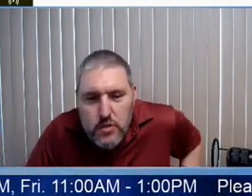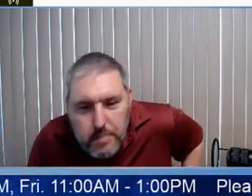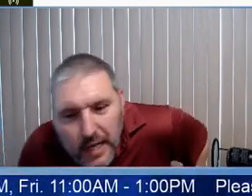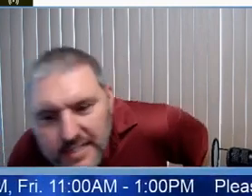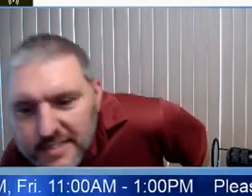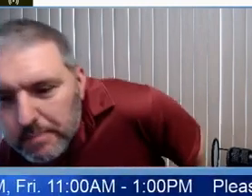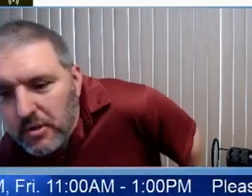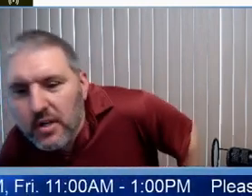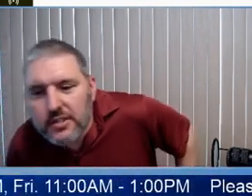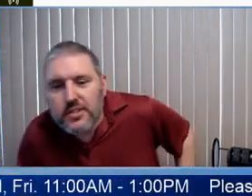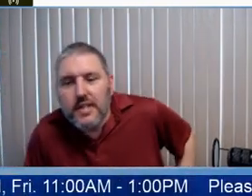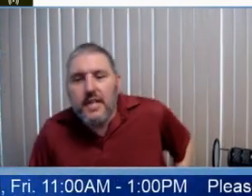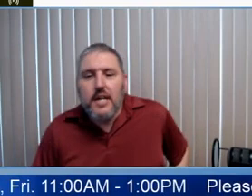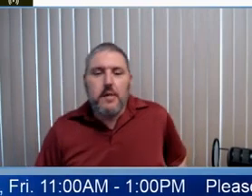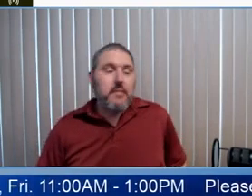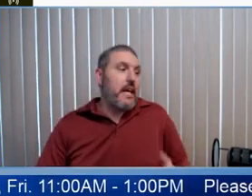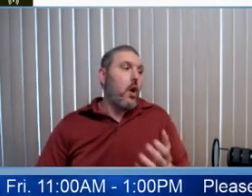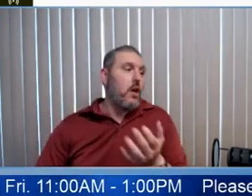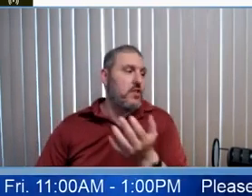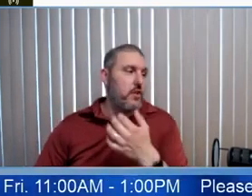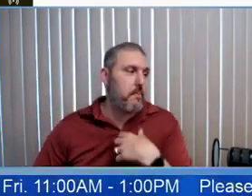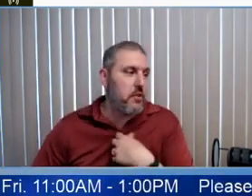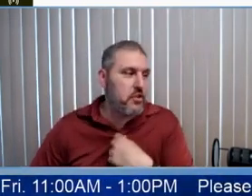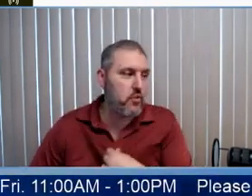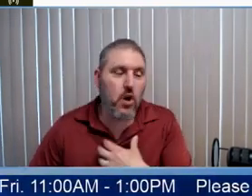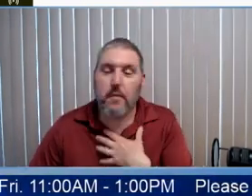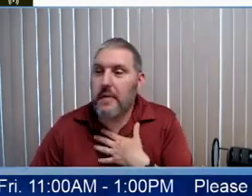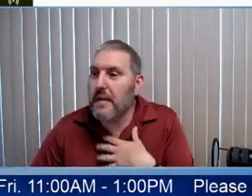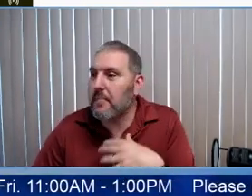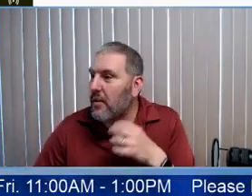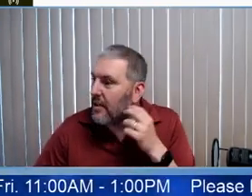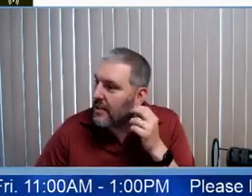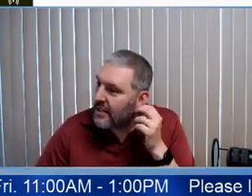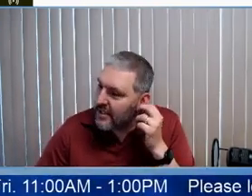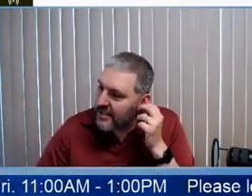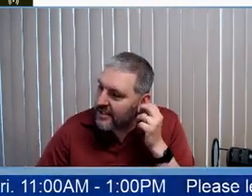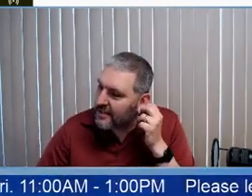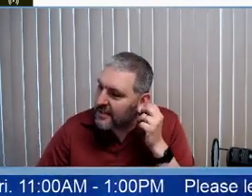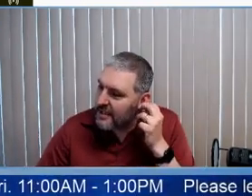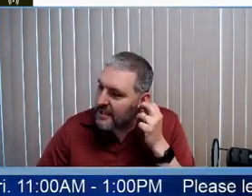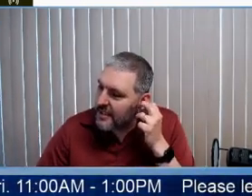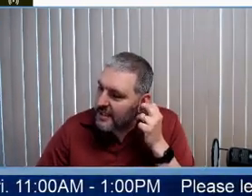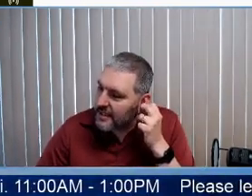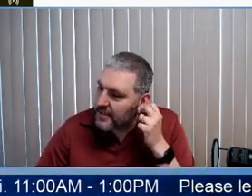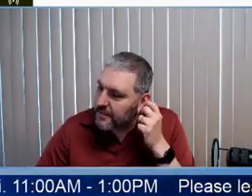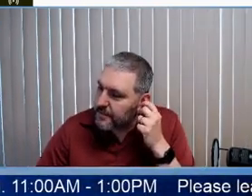They know whose buttons to push, but they also can push the wrong people.